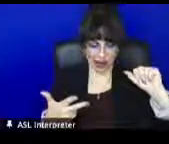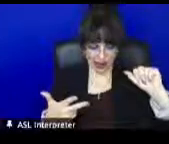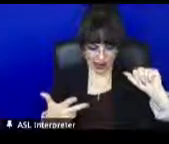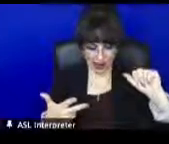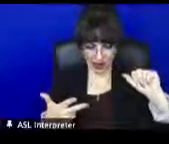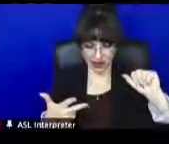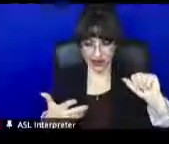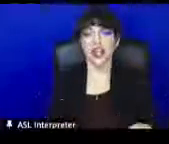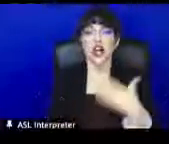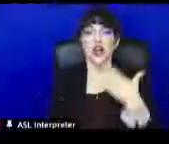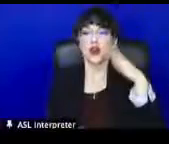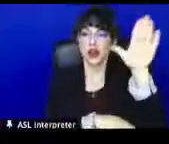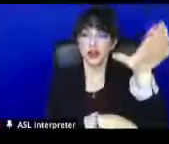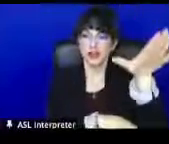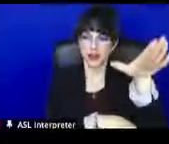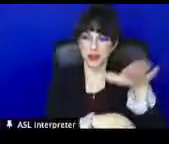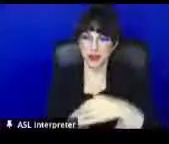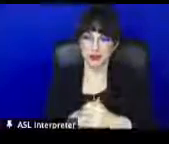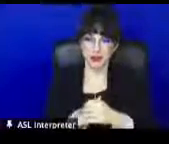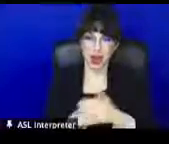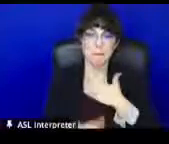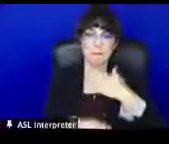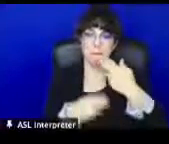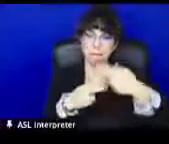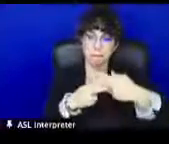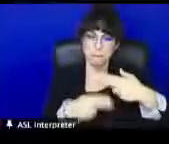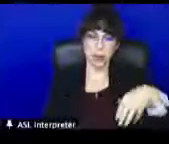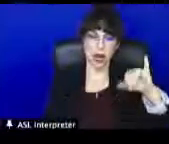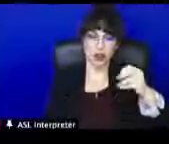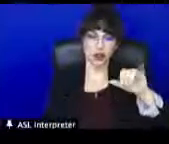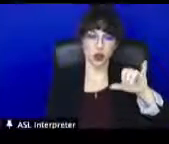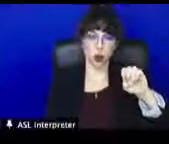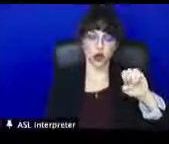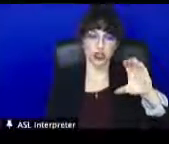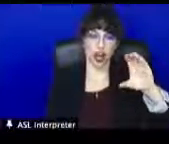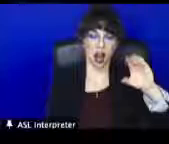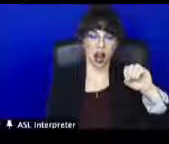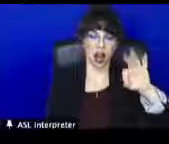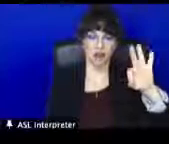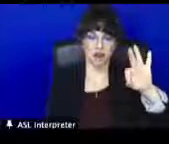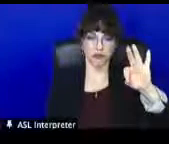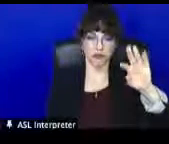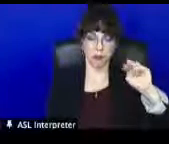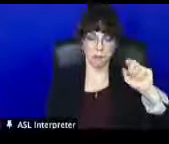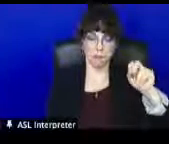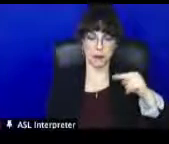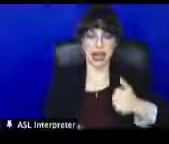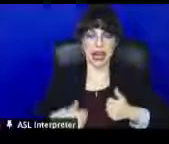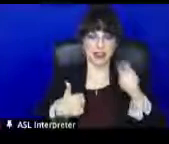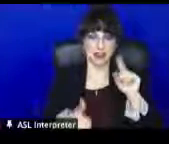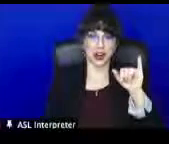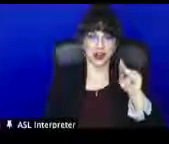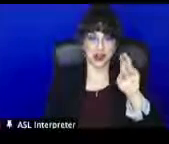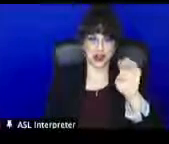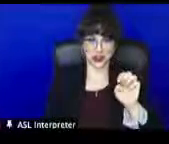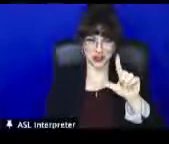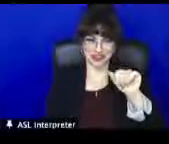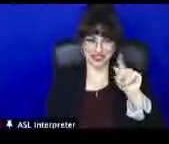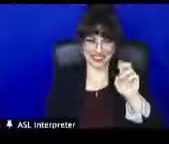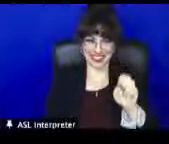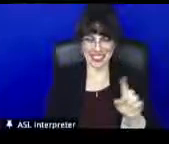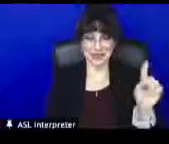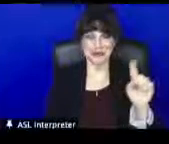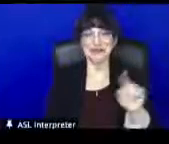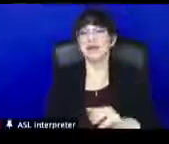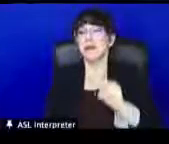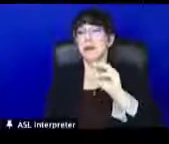Good afternoon. My name is Joyce Kaufman. I live in June Lake in Mono County.